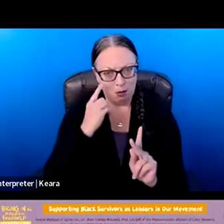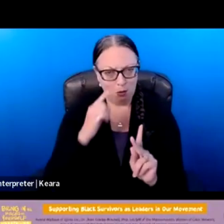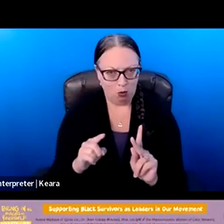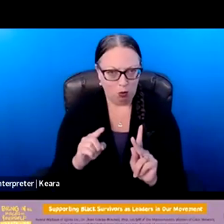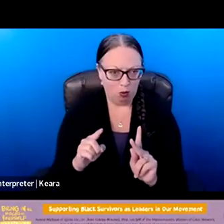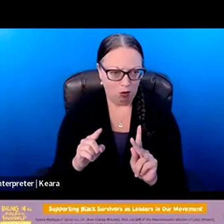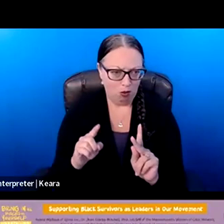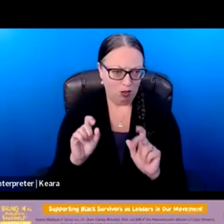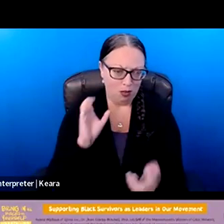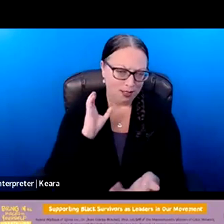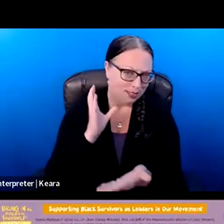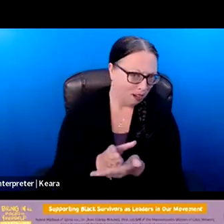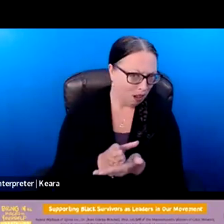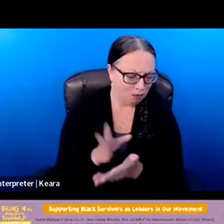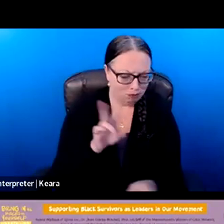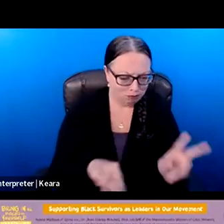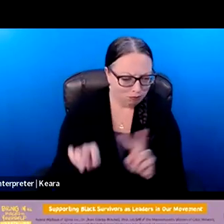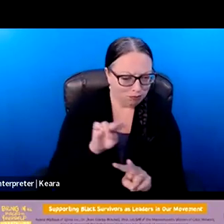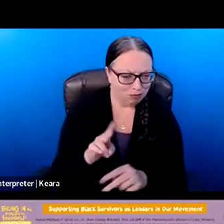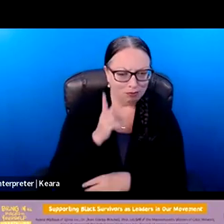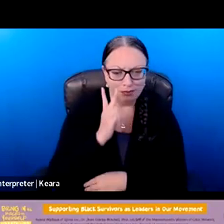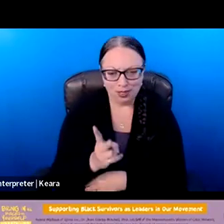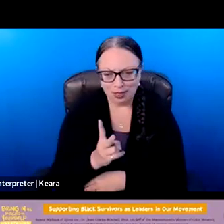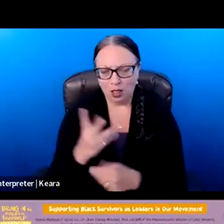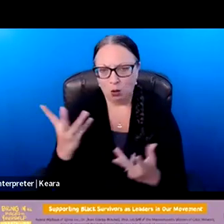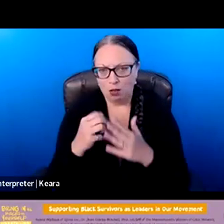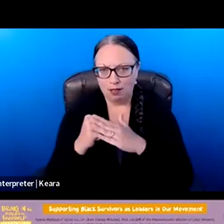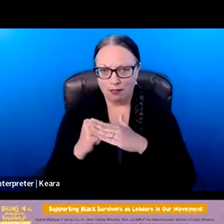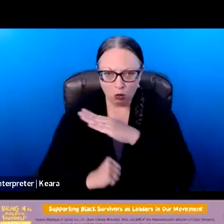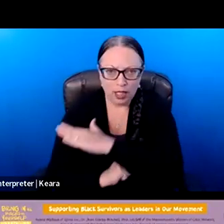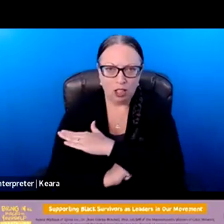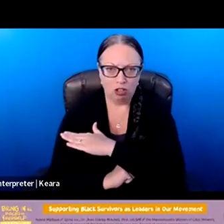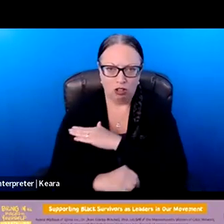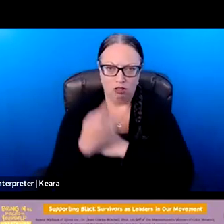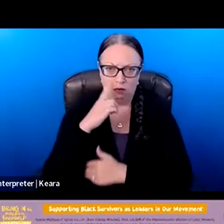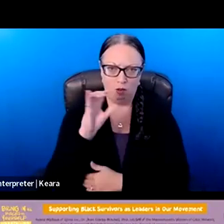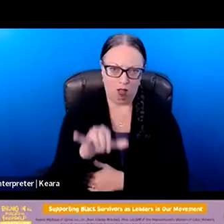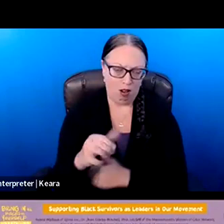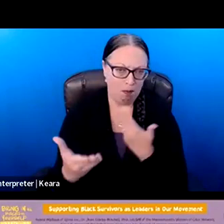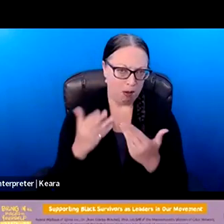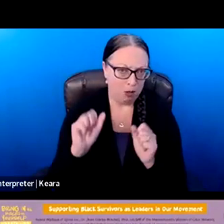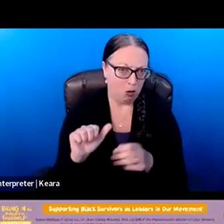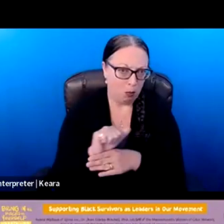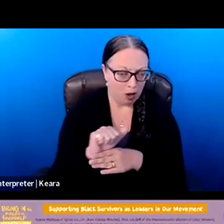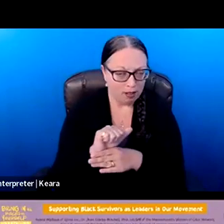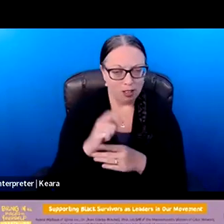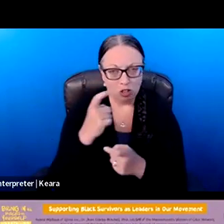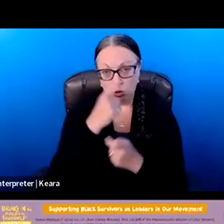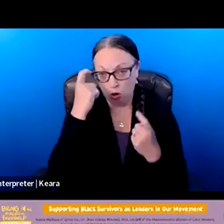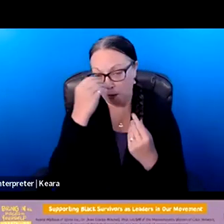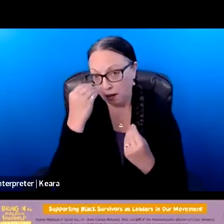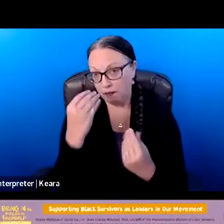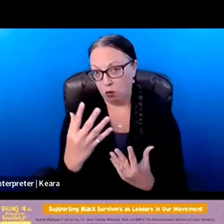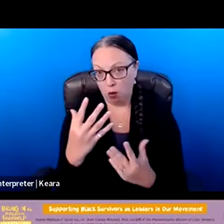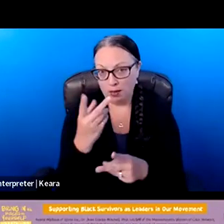can stop and look and see what's the foundation of this, you might be able to practice trauma-informed care more